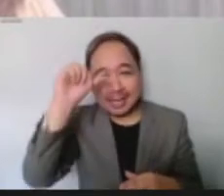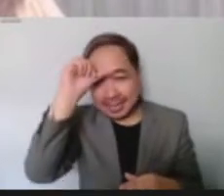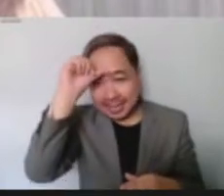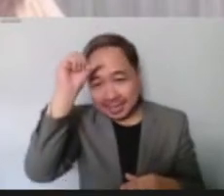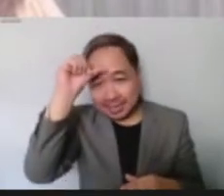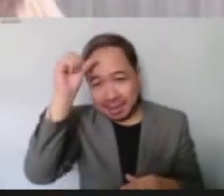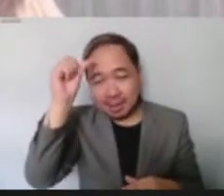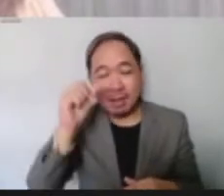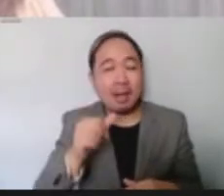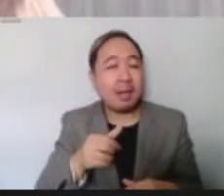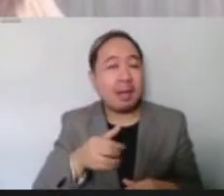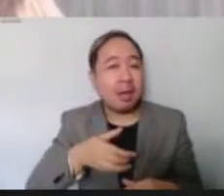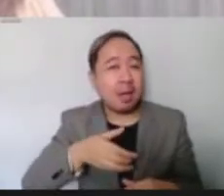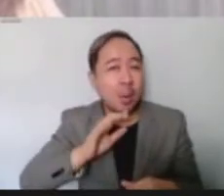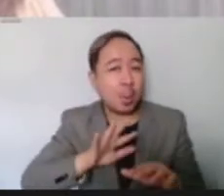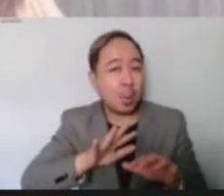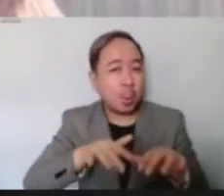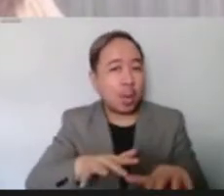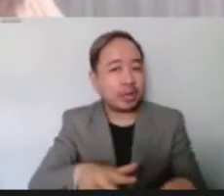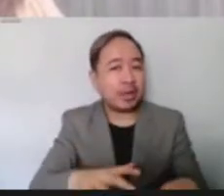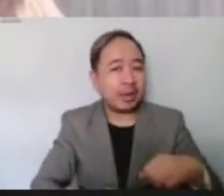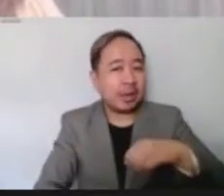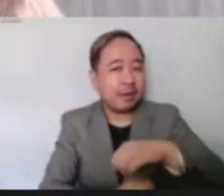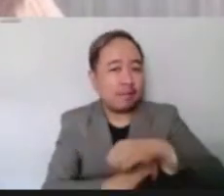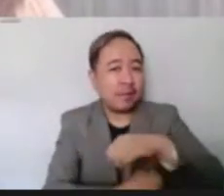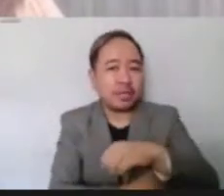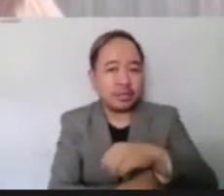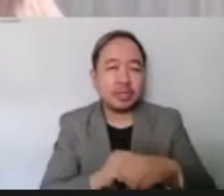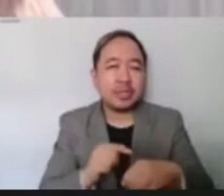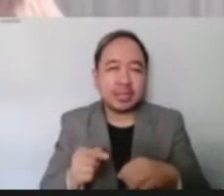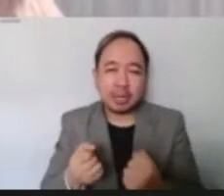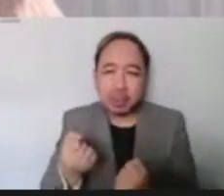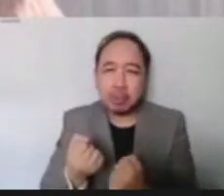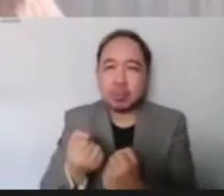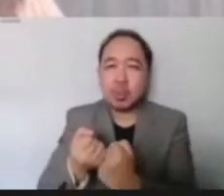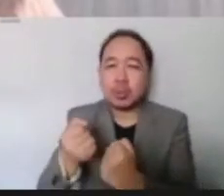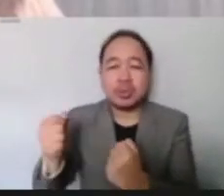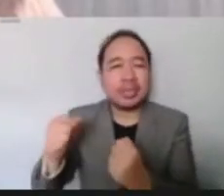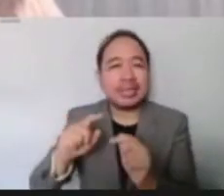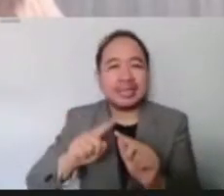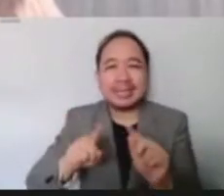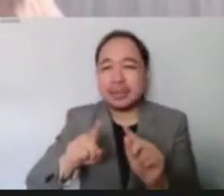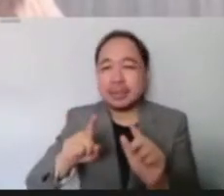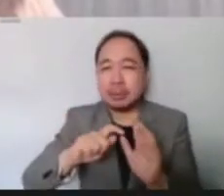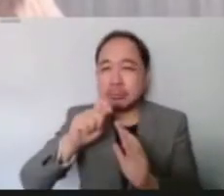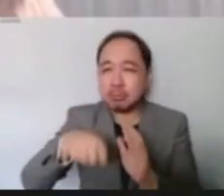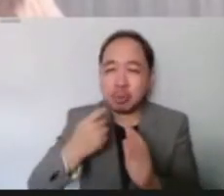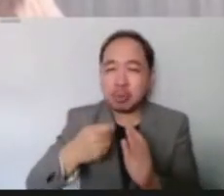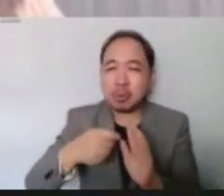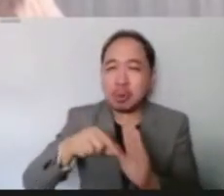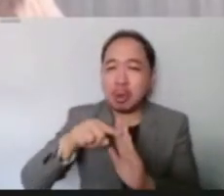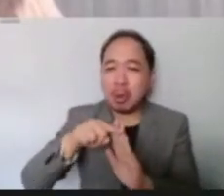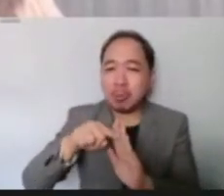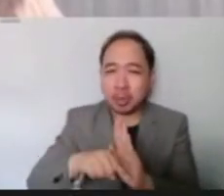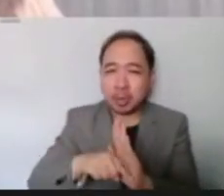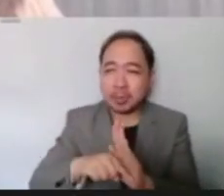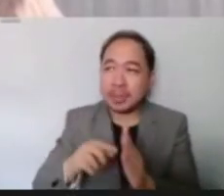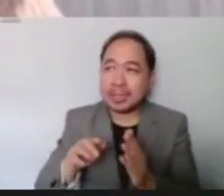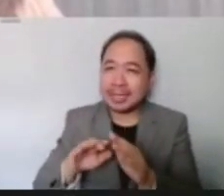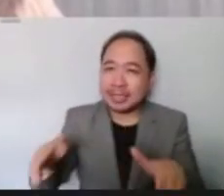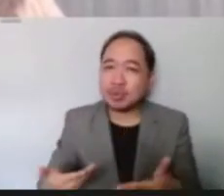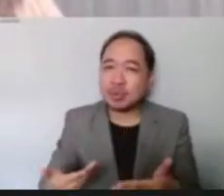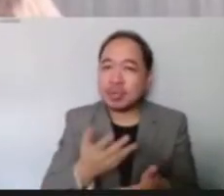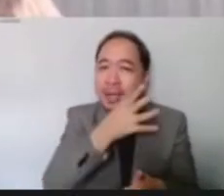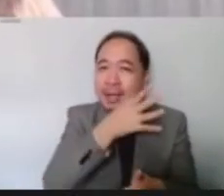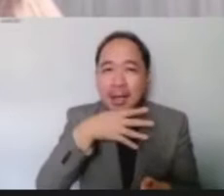Authority developed the integrated Basin development and promoting livelihood program and introducing agroforestry as